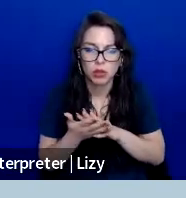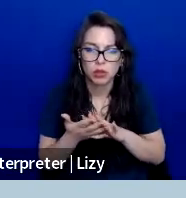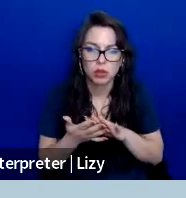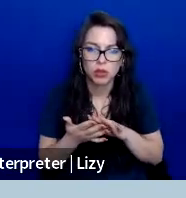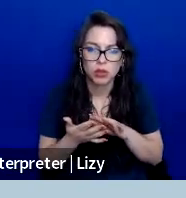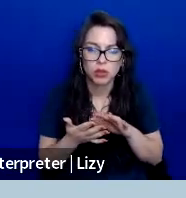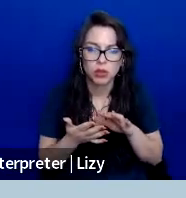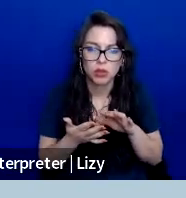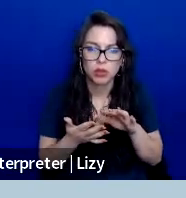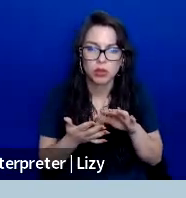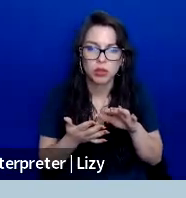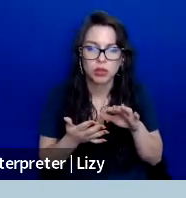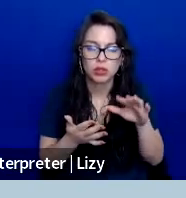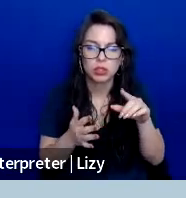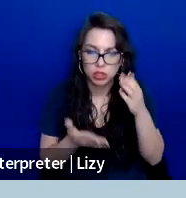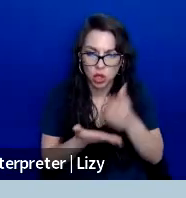at school,